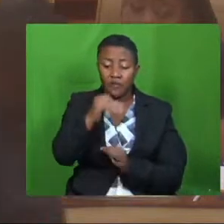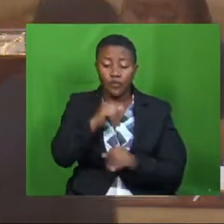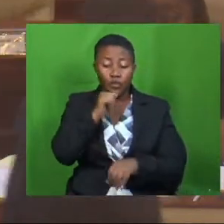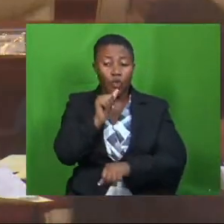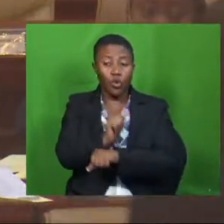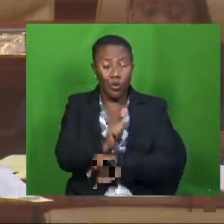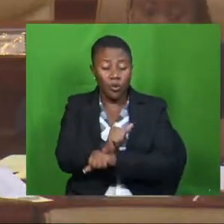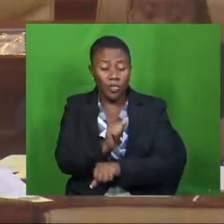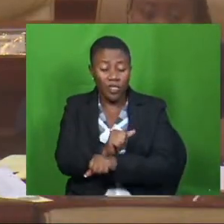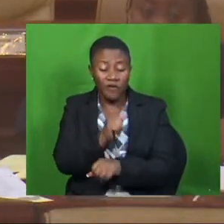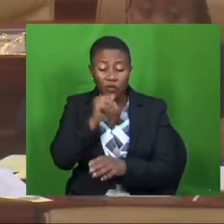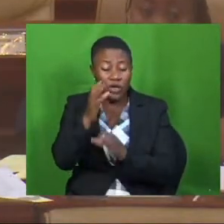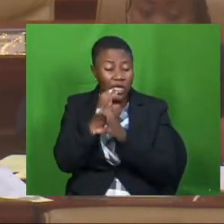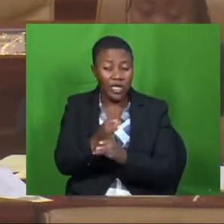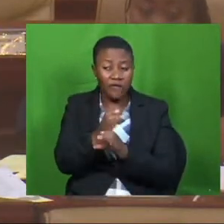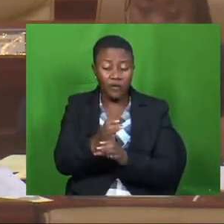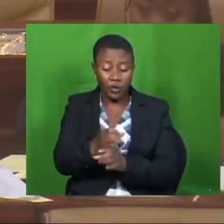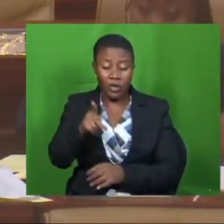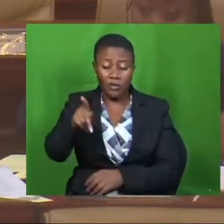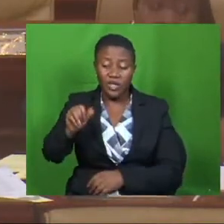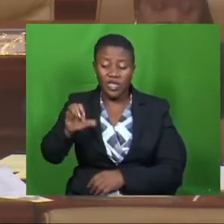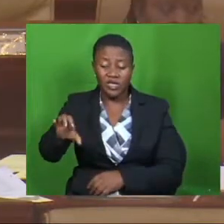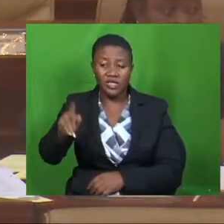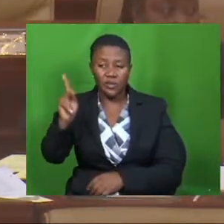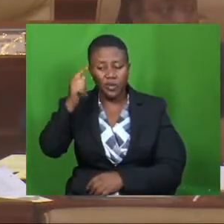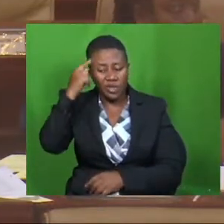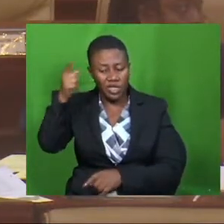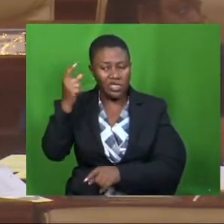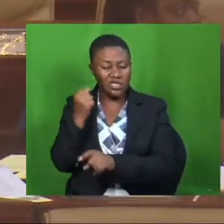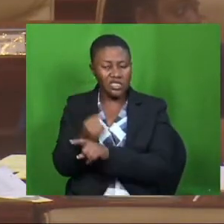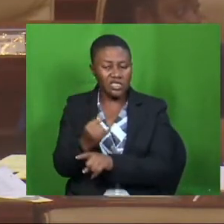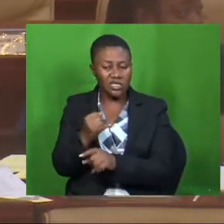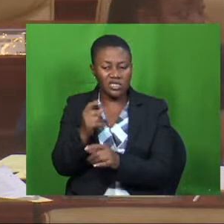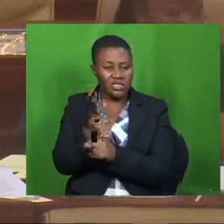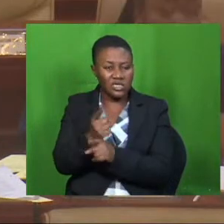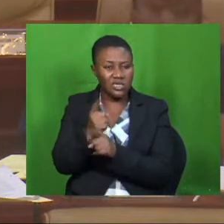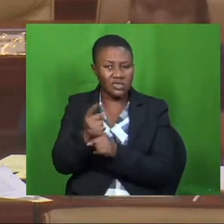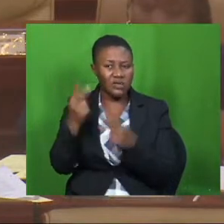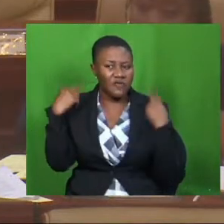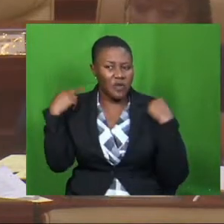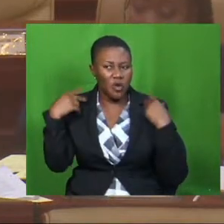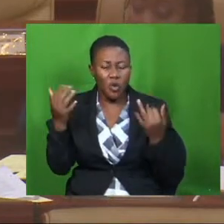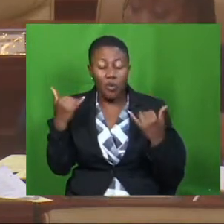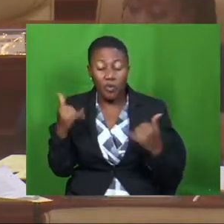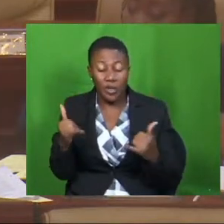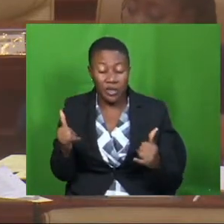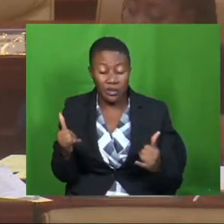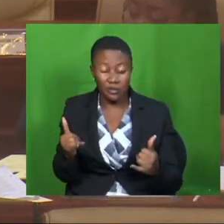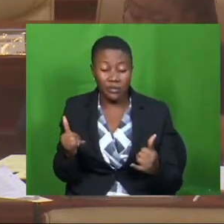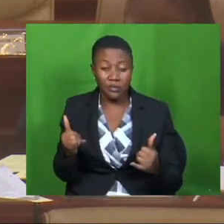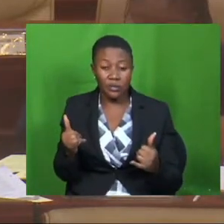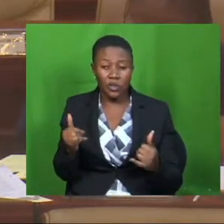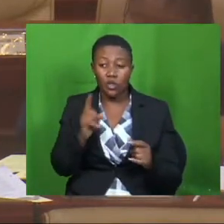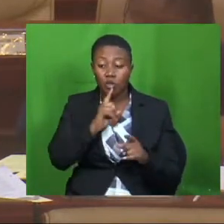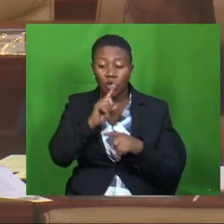614. That has to do with procurement irregularities. We are talking about